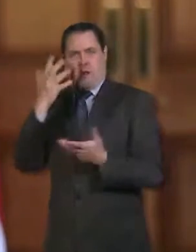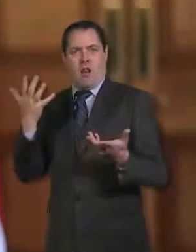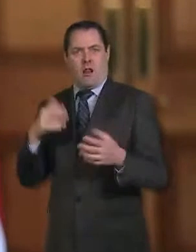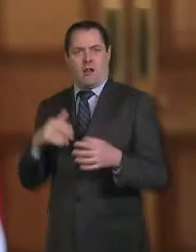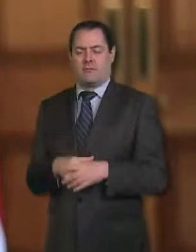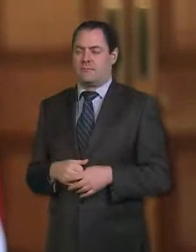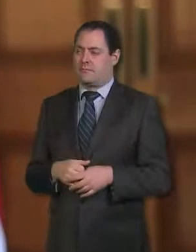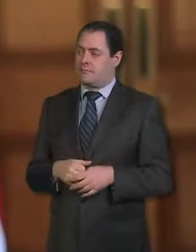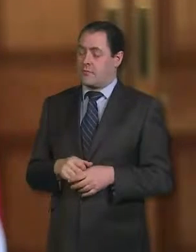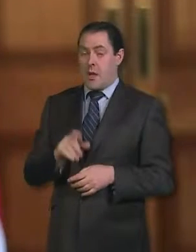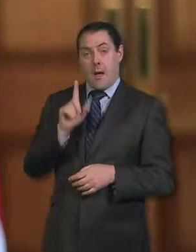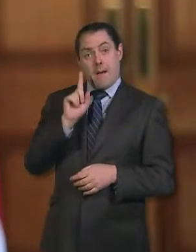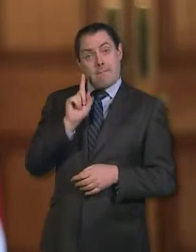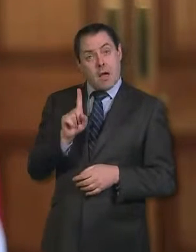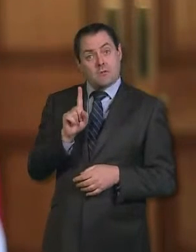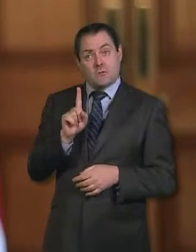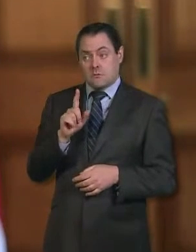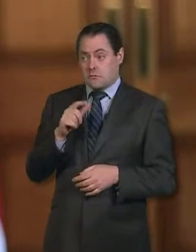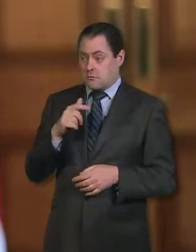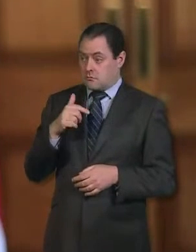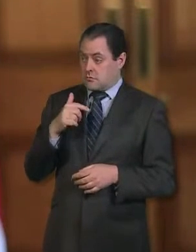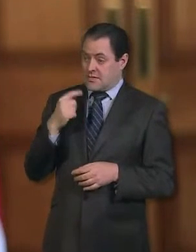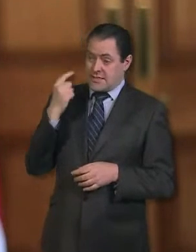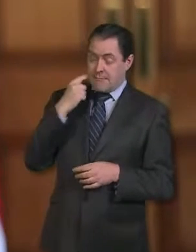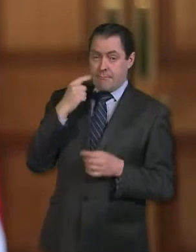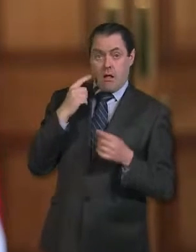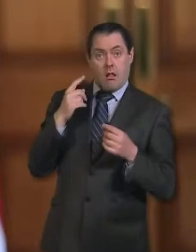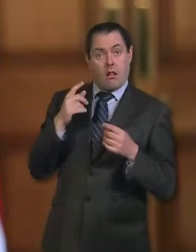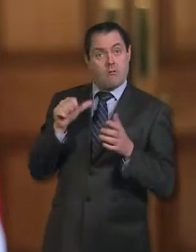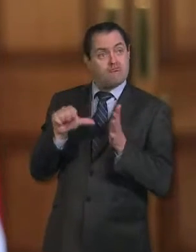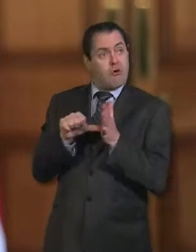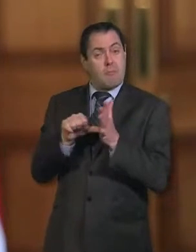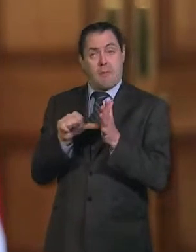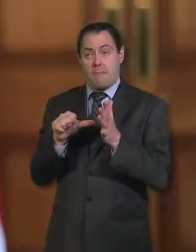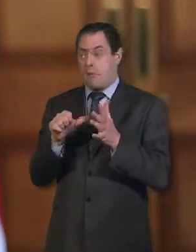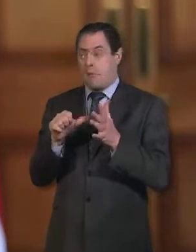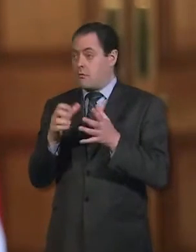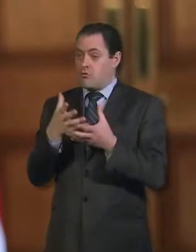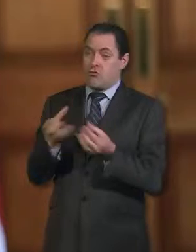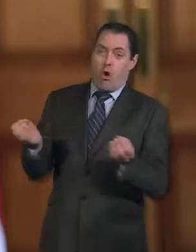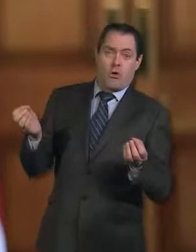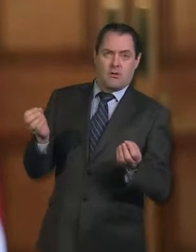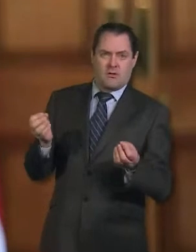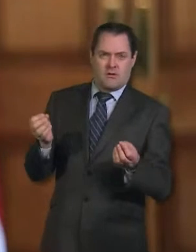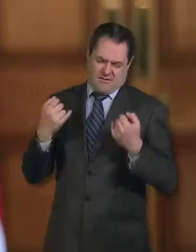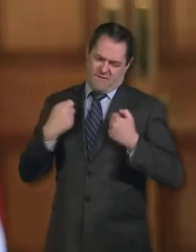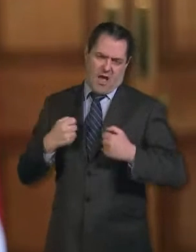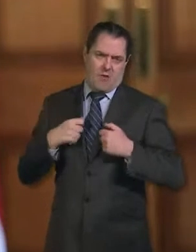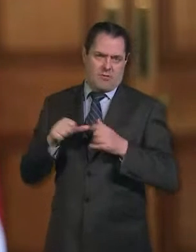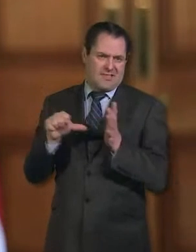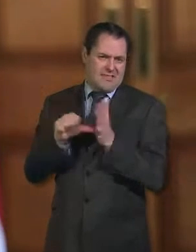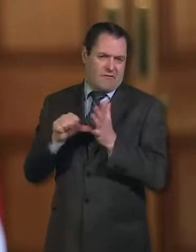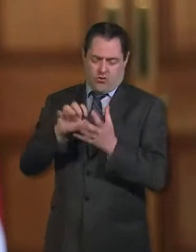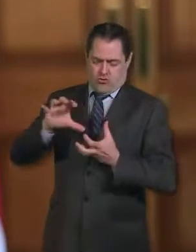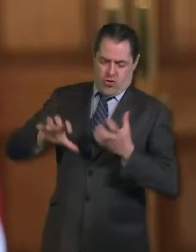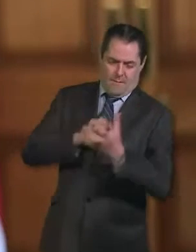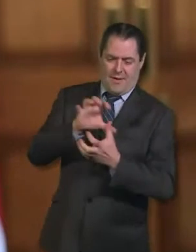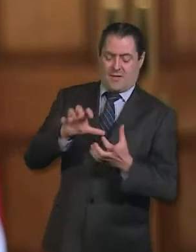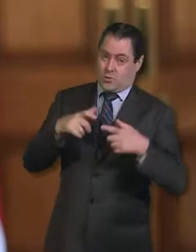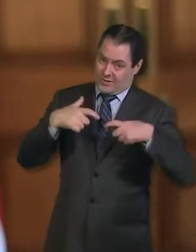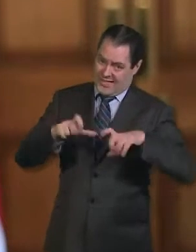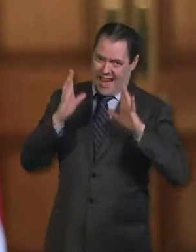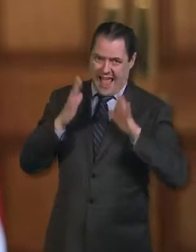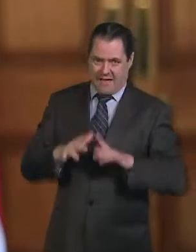the virus. So we must not lose our resolve. So please, stay alert, control the virus, and